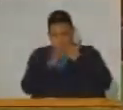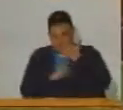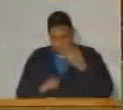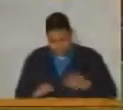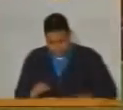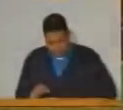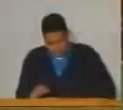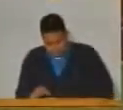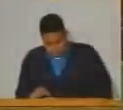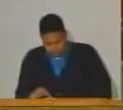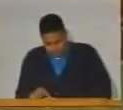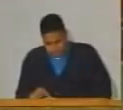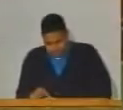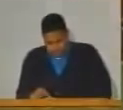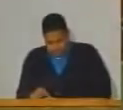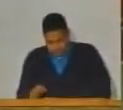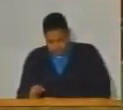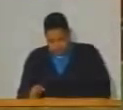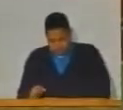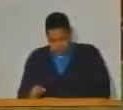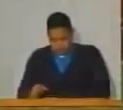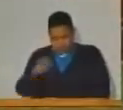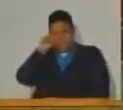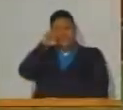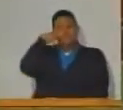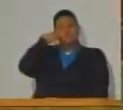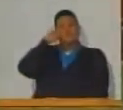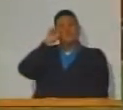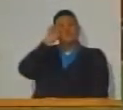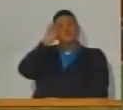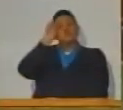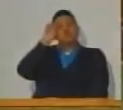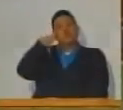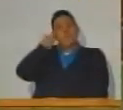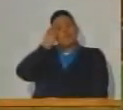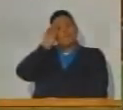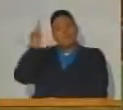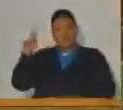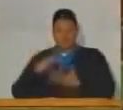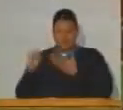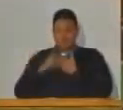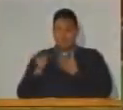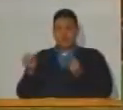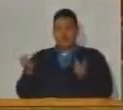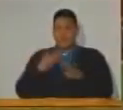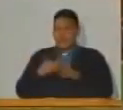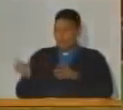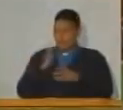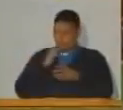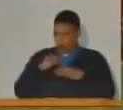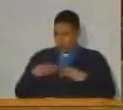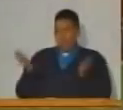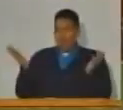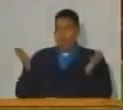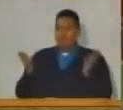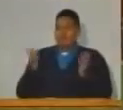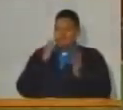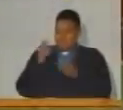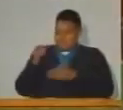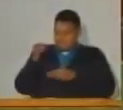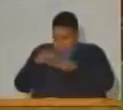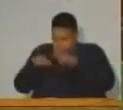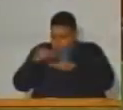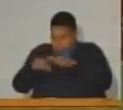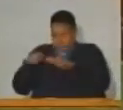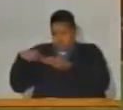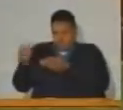Saltbury project involves the expansion of wastewater treatment capacity to accommodate future flows from